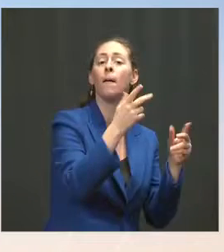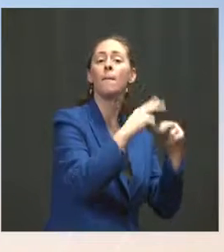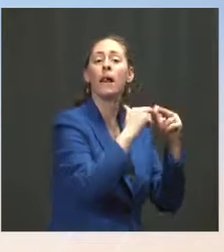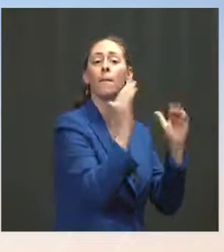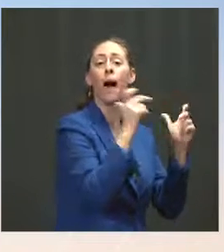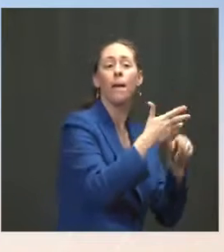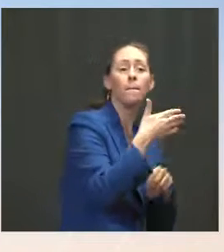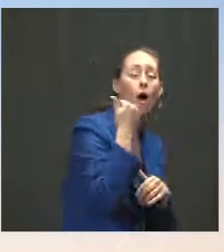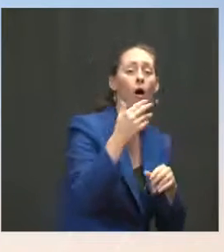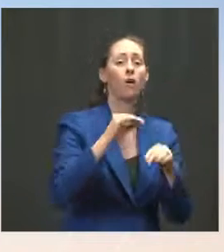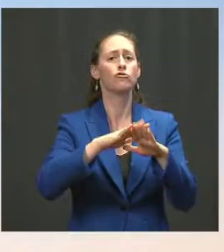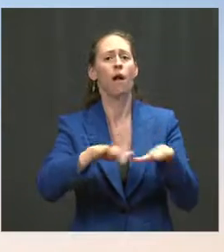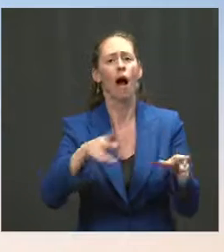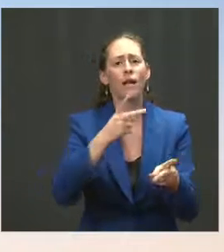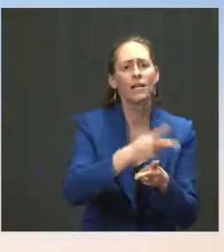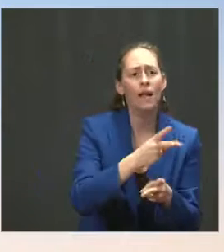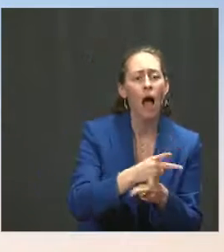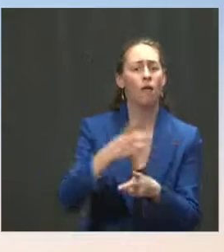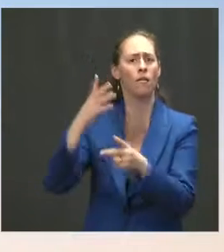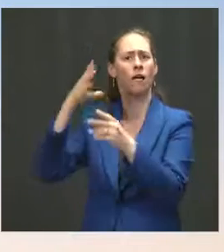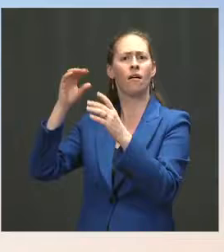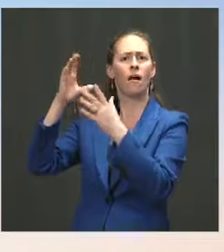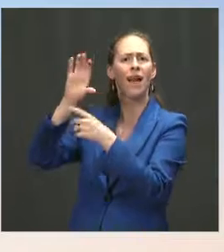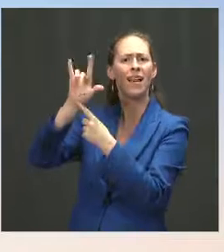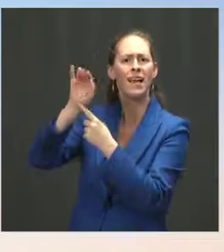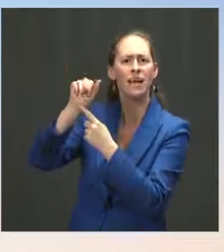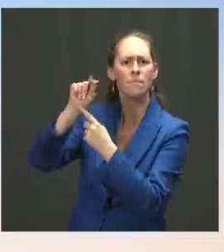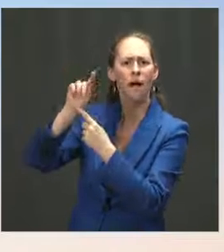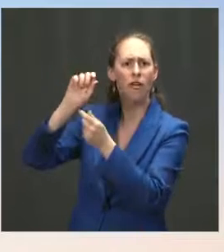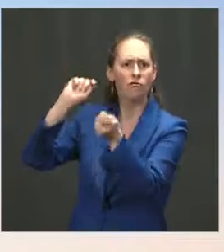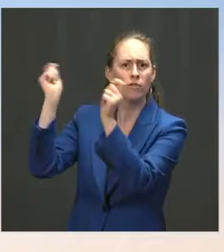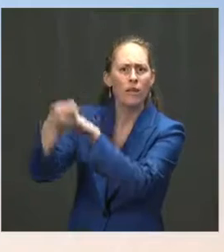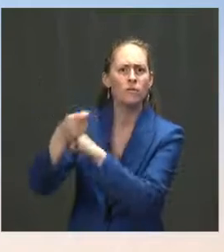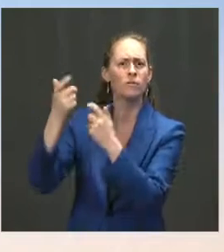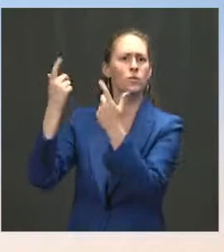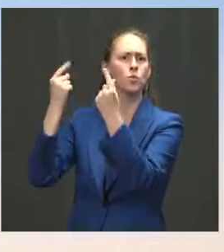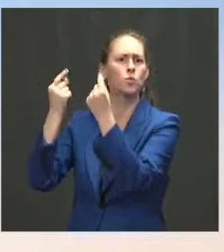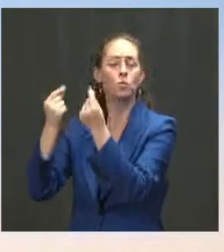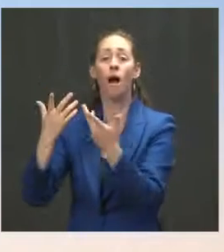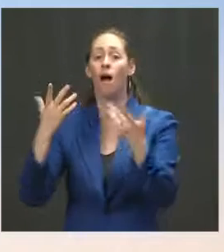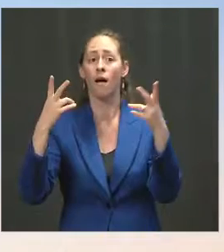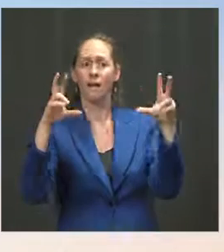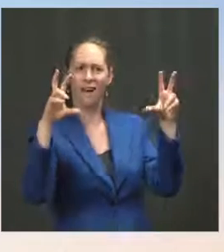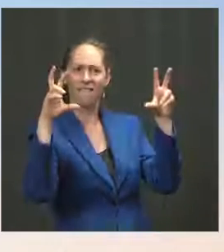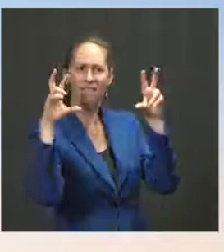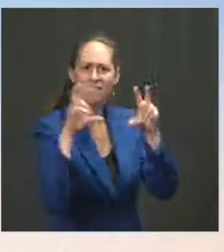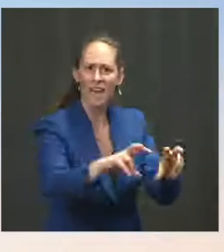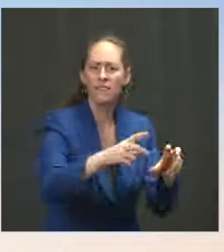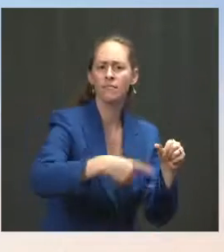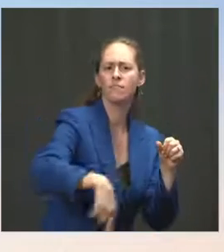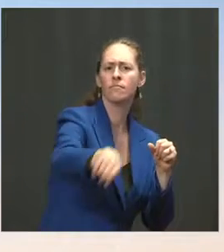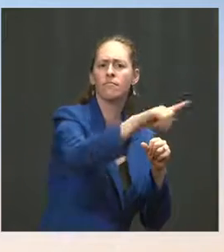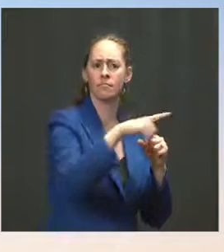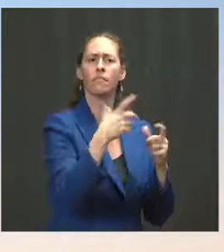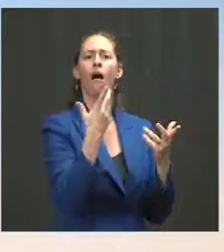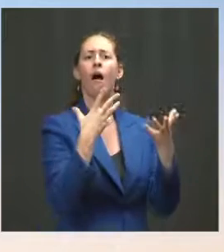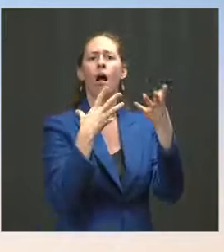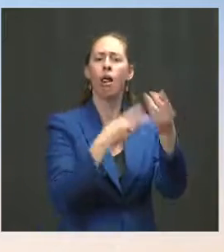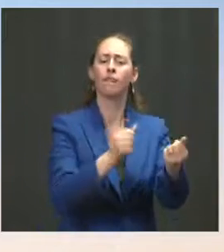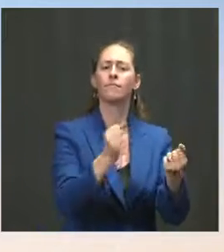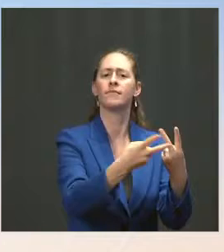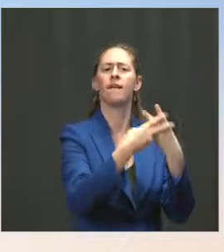addressing the climate crisis, additional investments to lower costs for people across the country. He's certainly expressed a comfort with